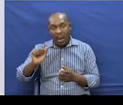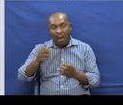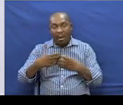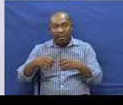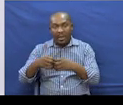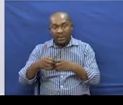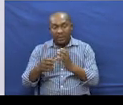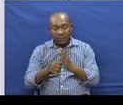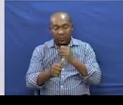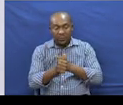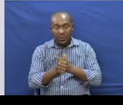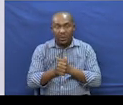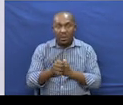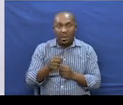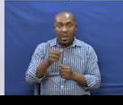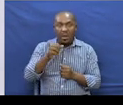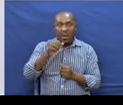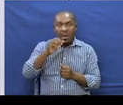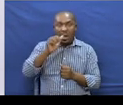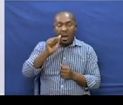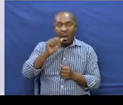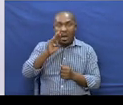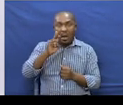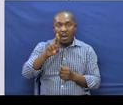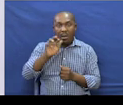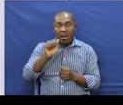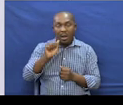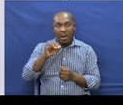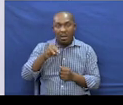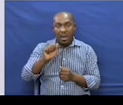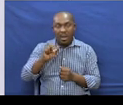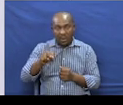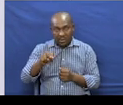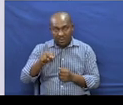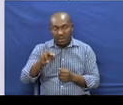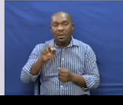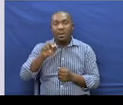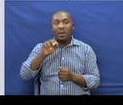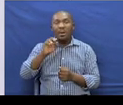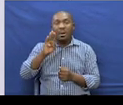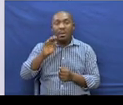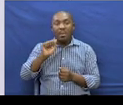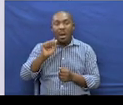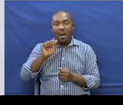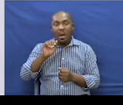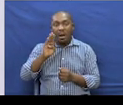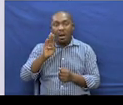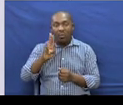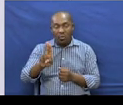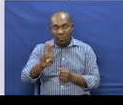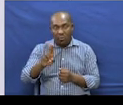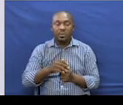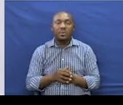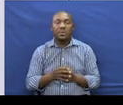Babu. So these political parties were existing in different parts of the Union of Tanganyika